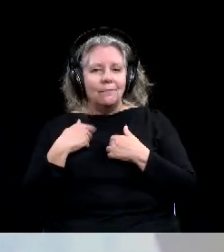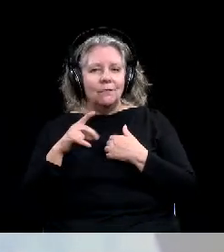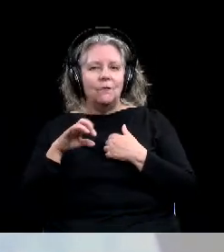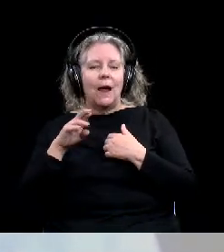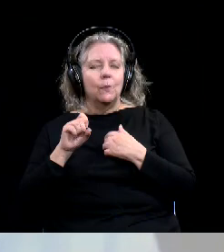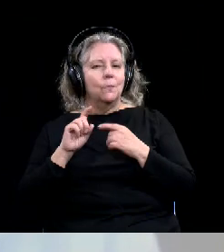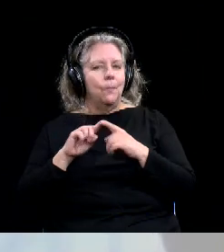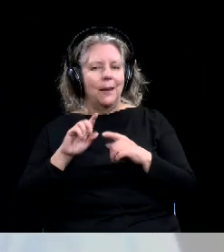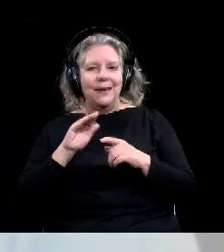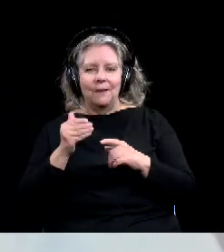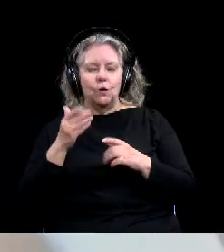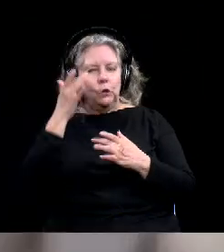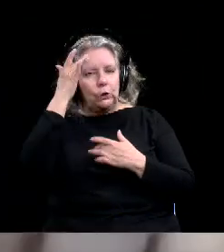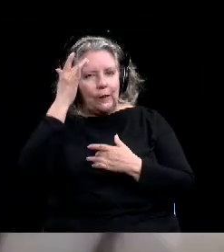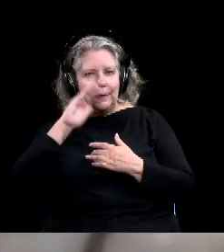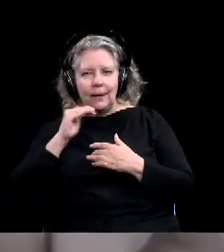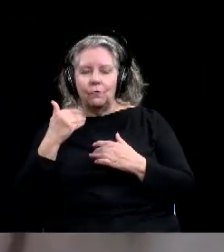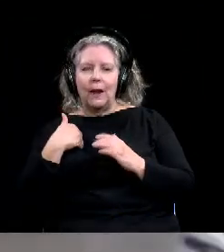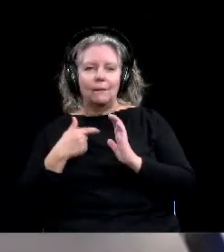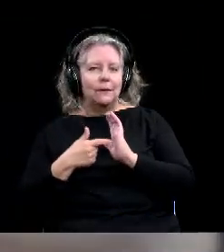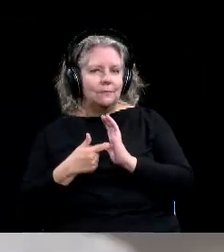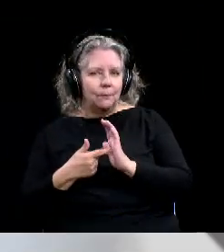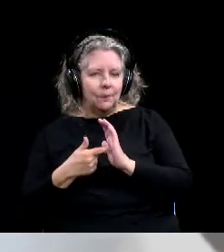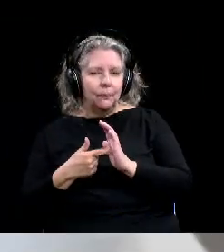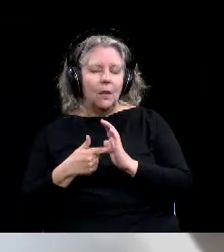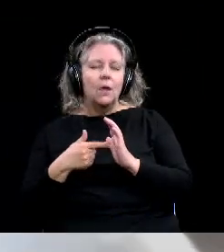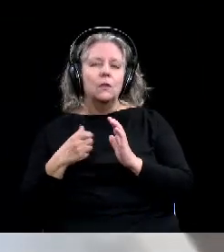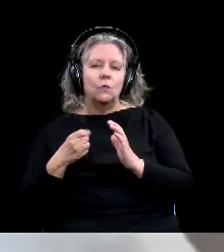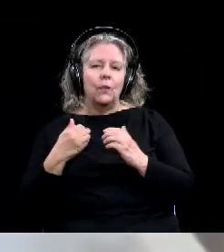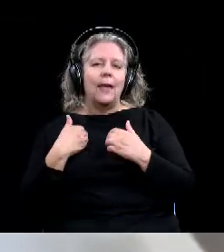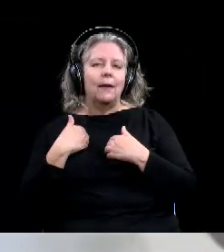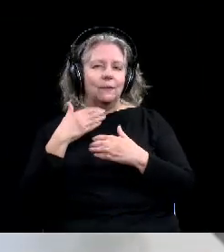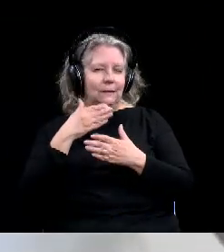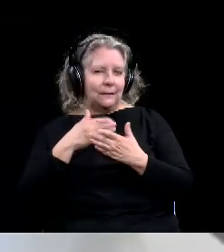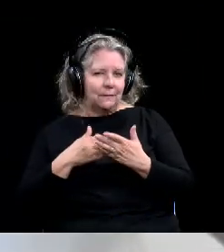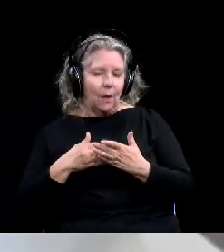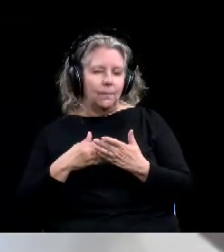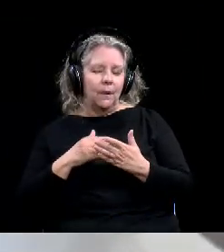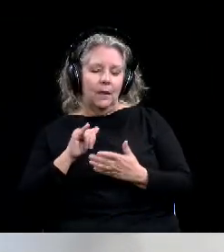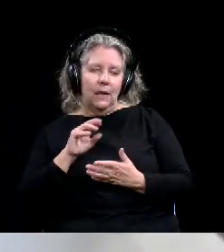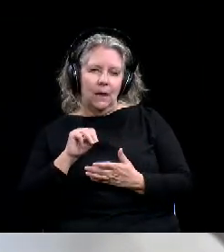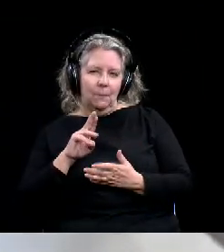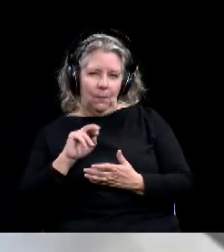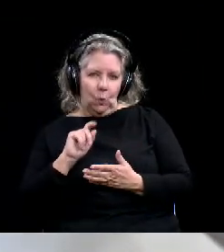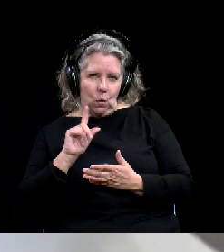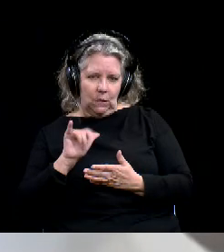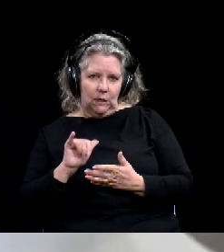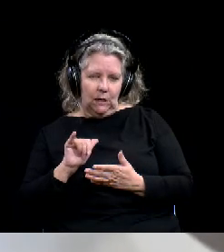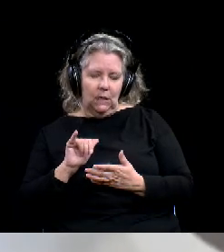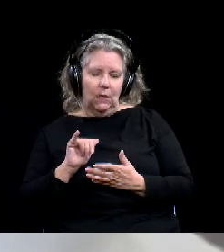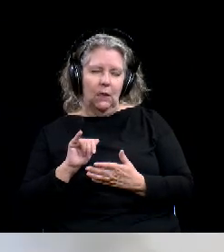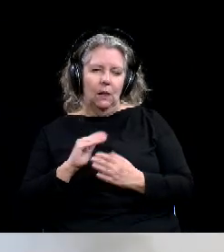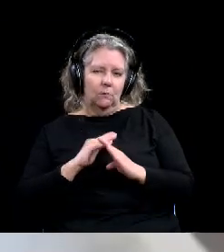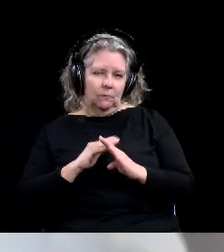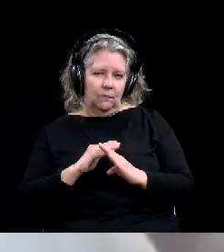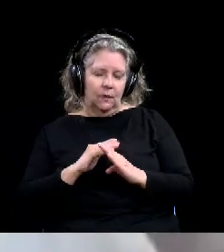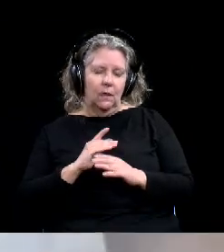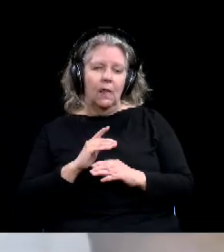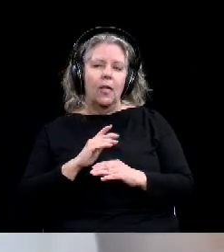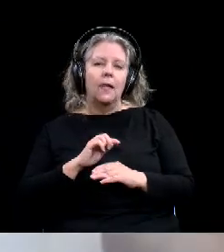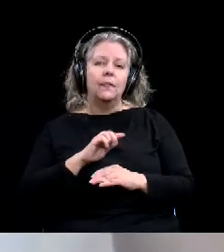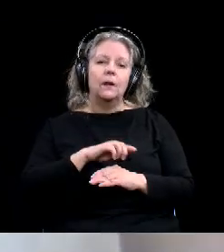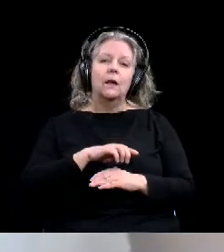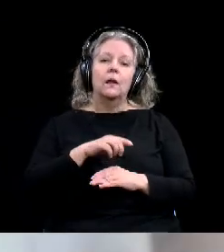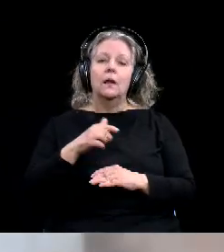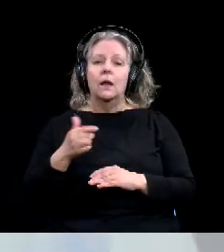had that asymptomatic case. And then built on top of that, we have those individuals who are vaccinated. And it's the sum